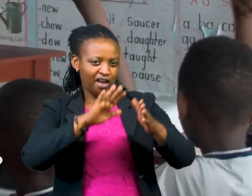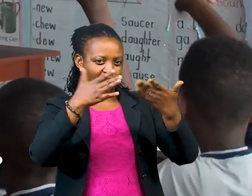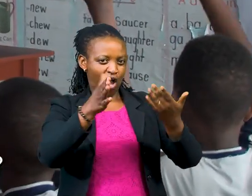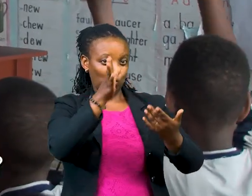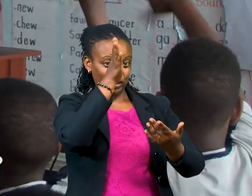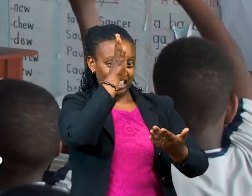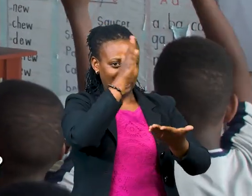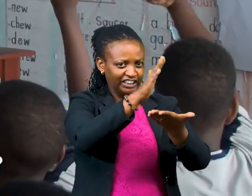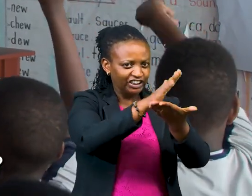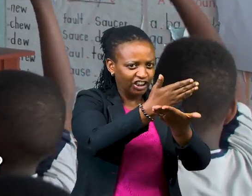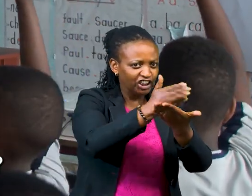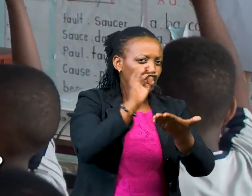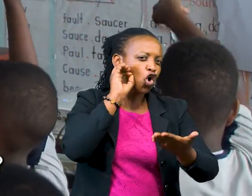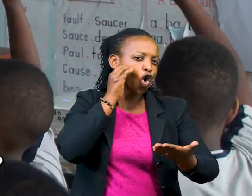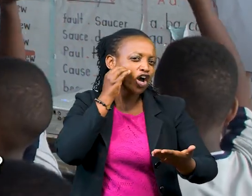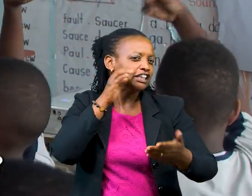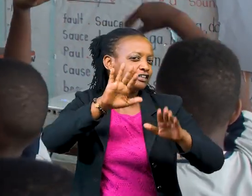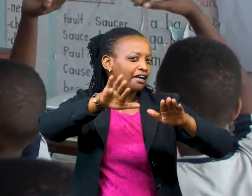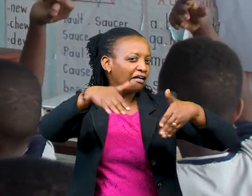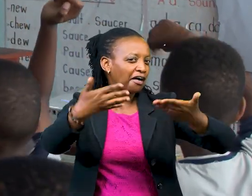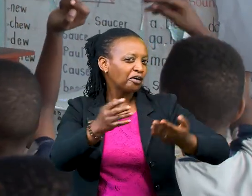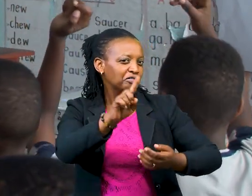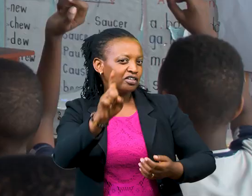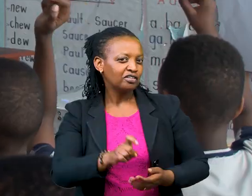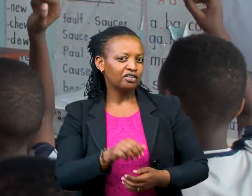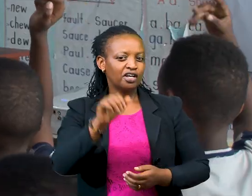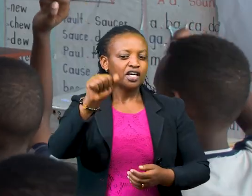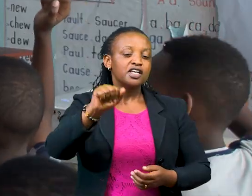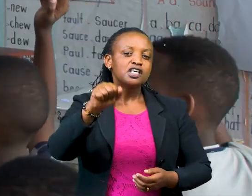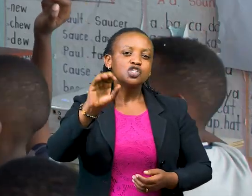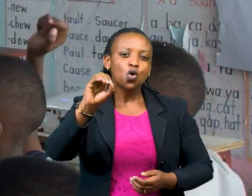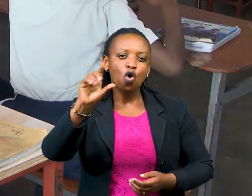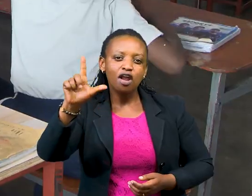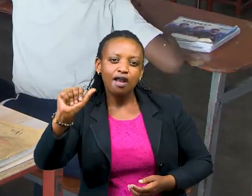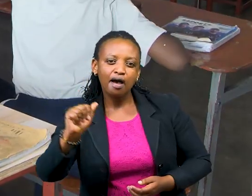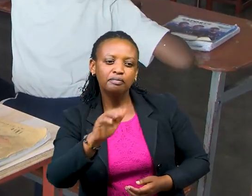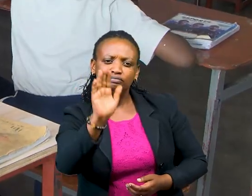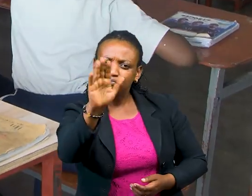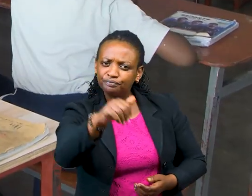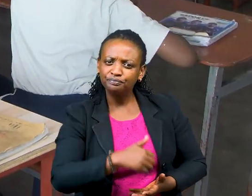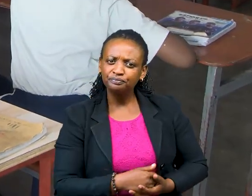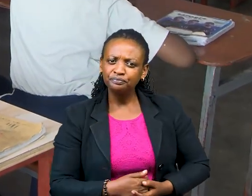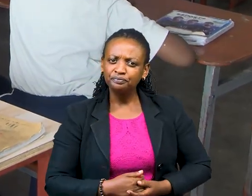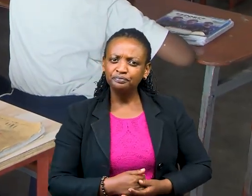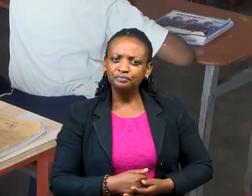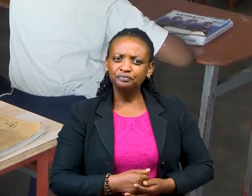How did the dad share an orange? Yes, Ola?